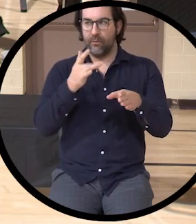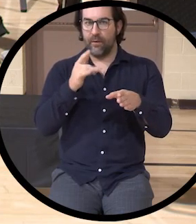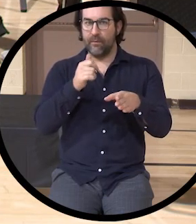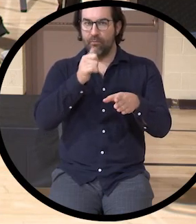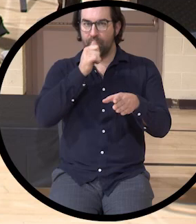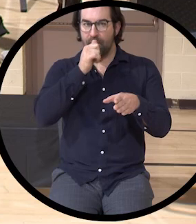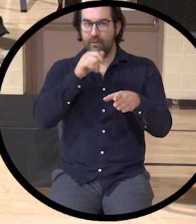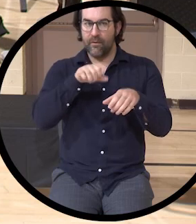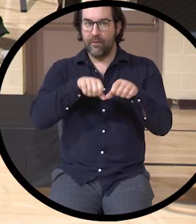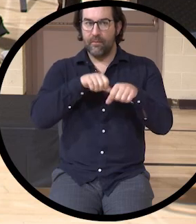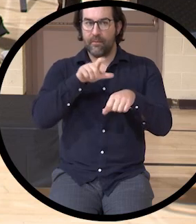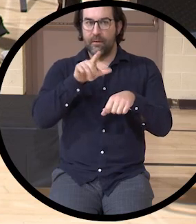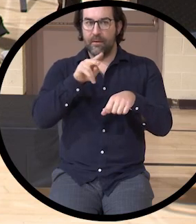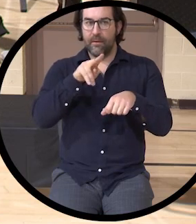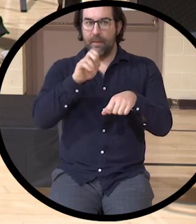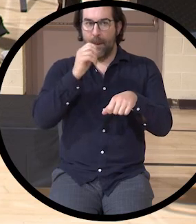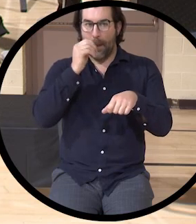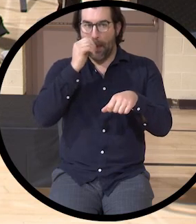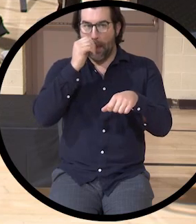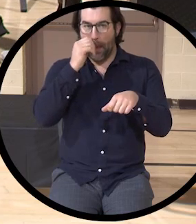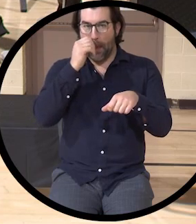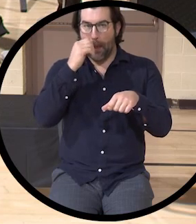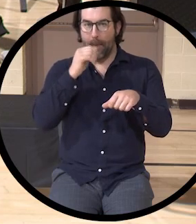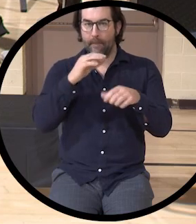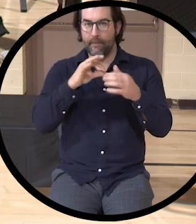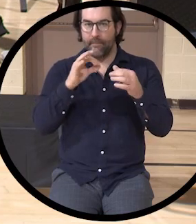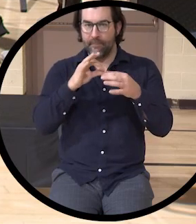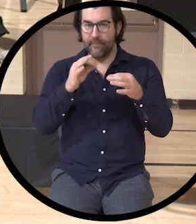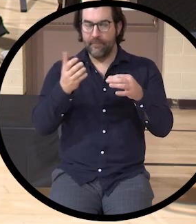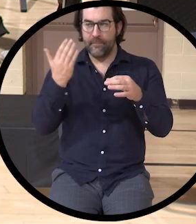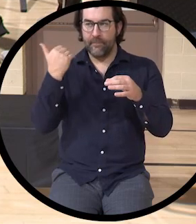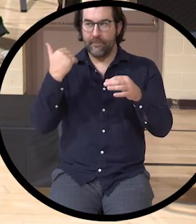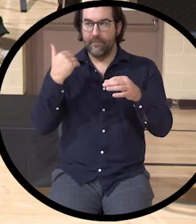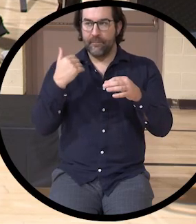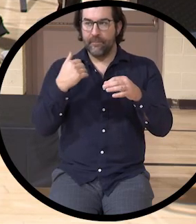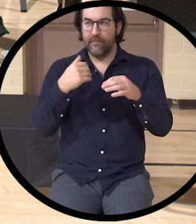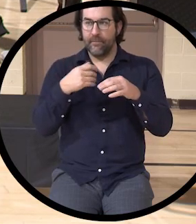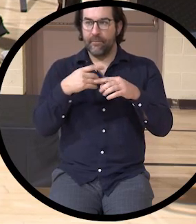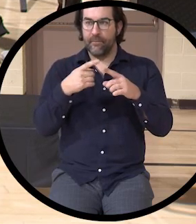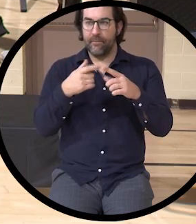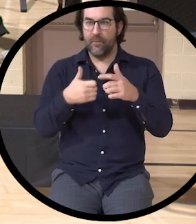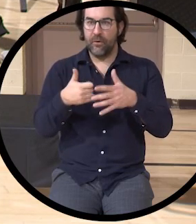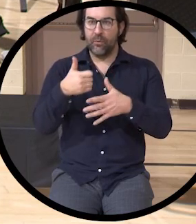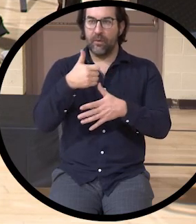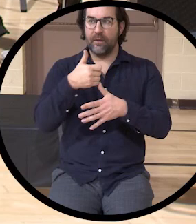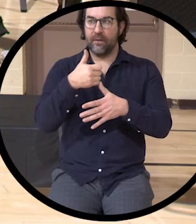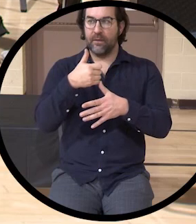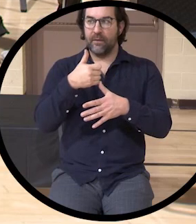lanes. Like we said, I mentioned earlier, we prioritized